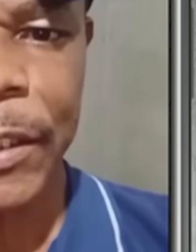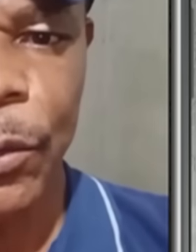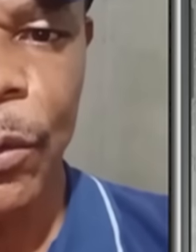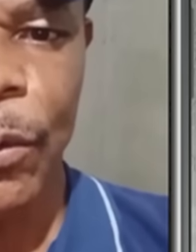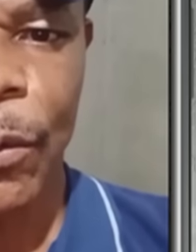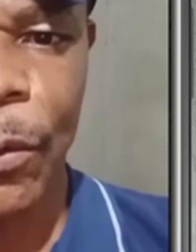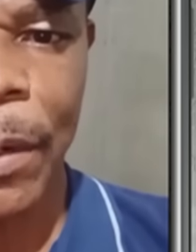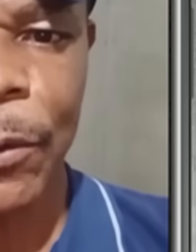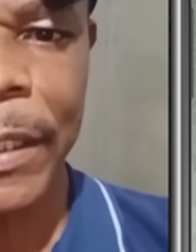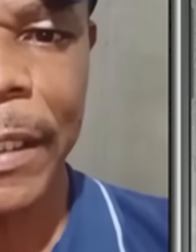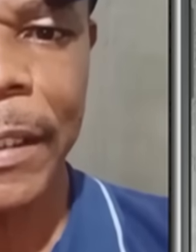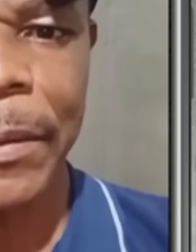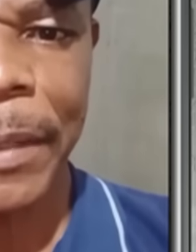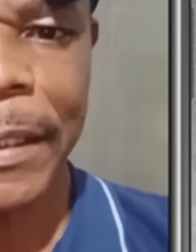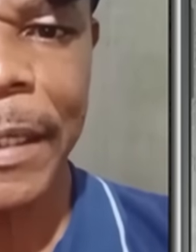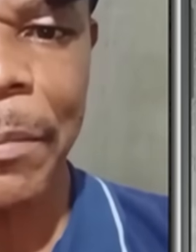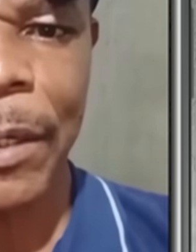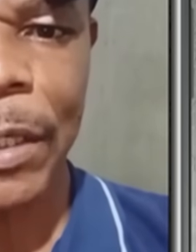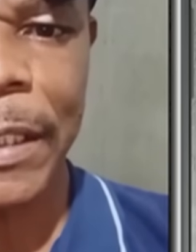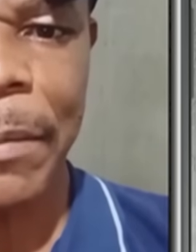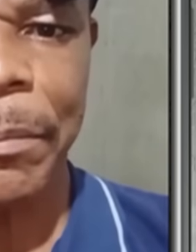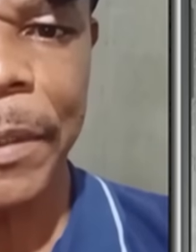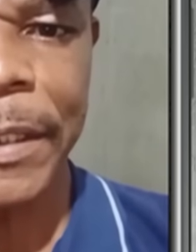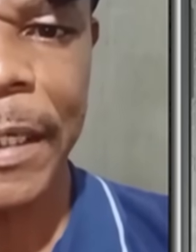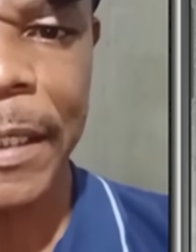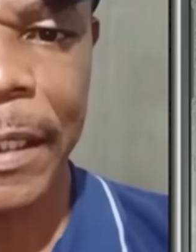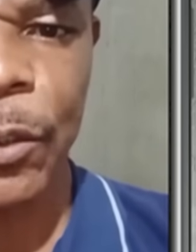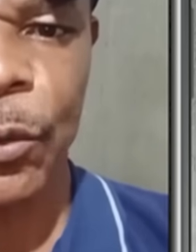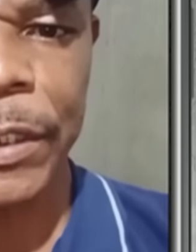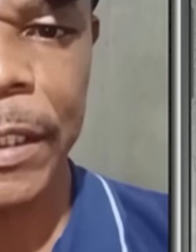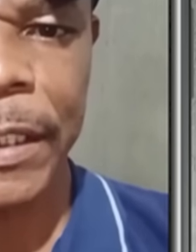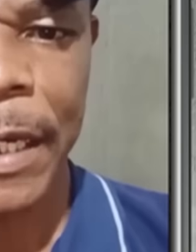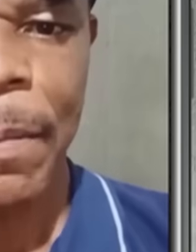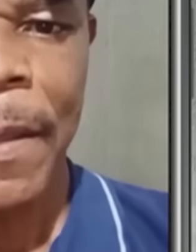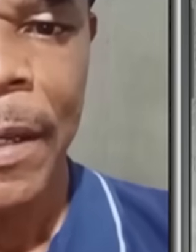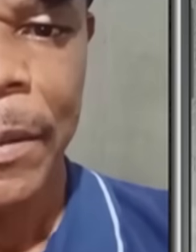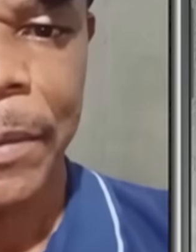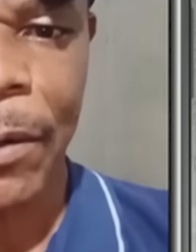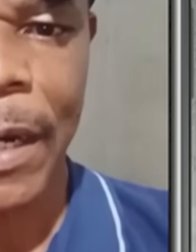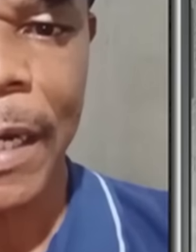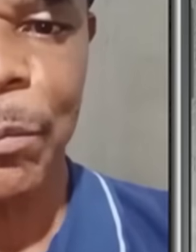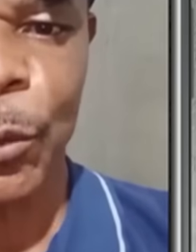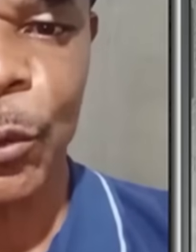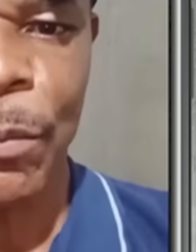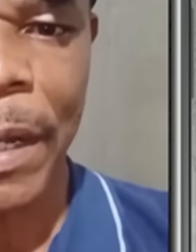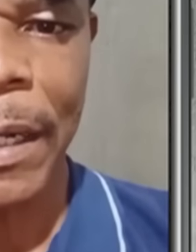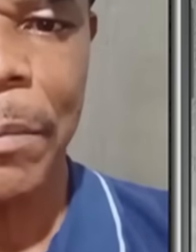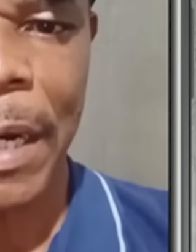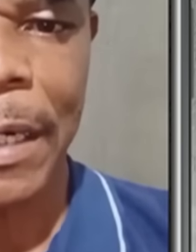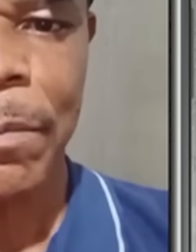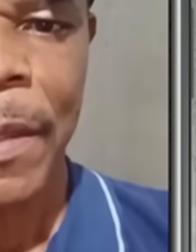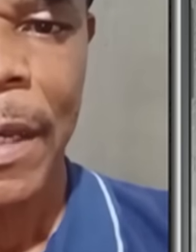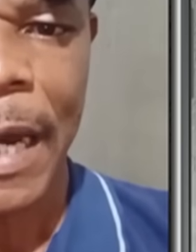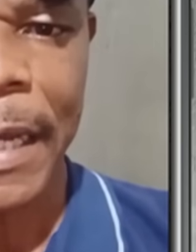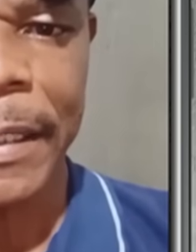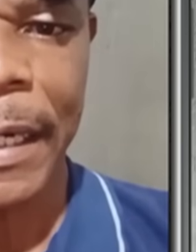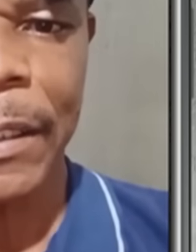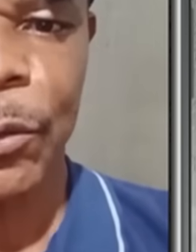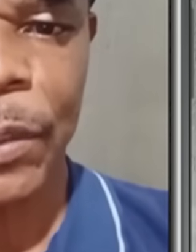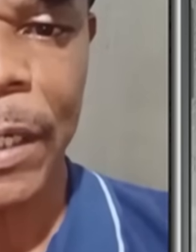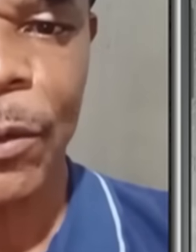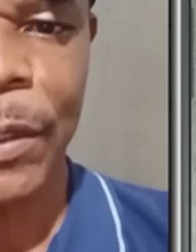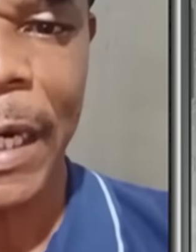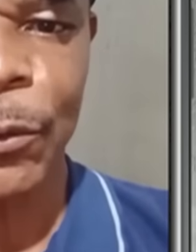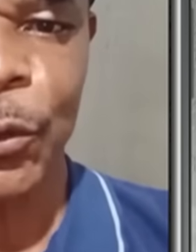bomphenya šilo go ba otledi ba dinamelwa tša mpitše ke tle ke go tšee bjalo ka ge motho mang le mang a ena